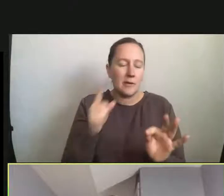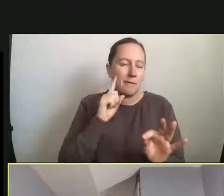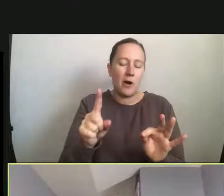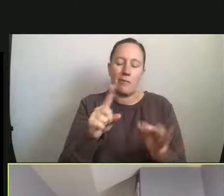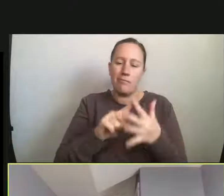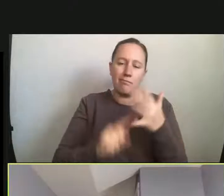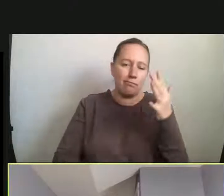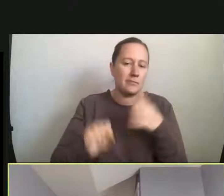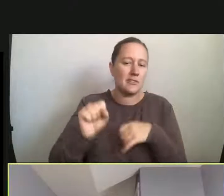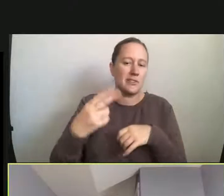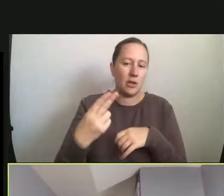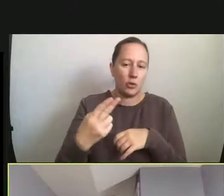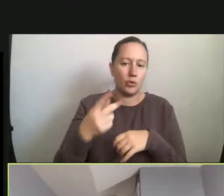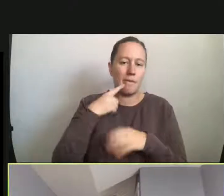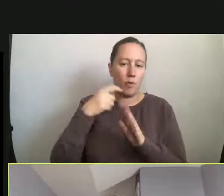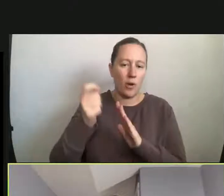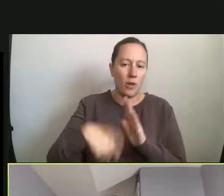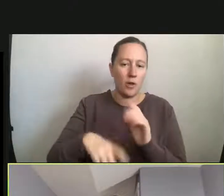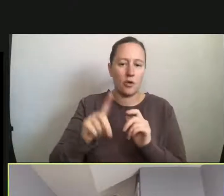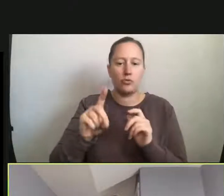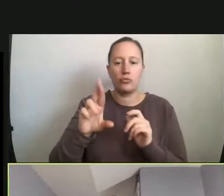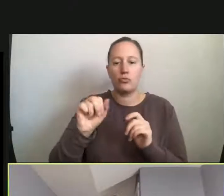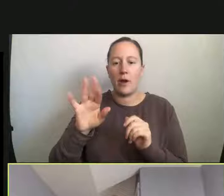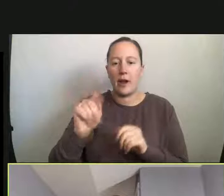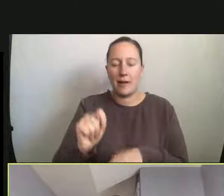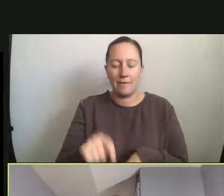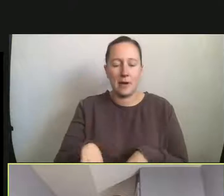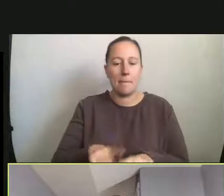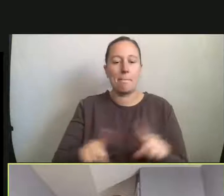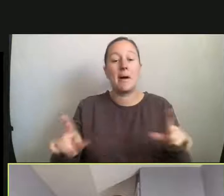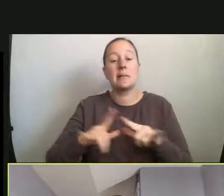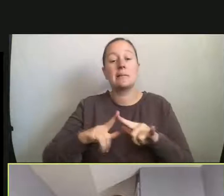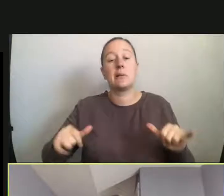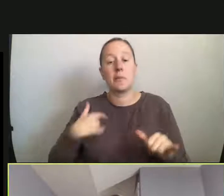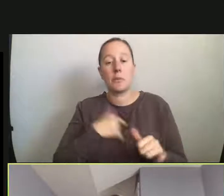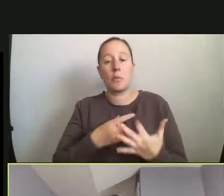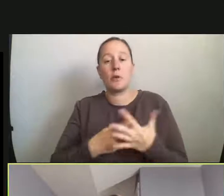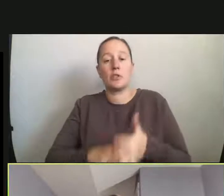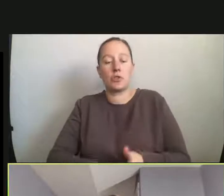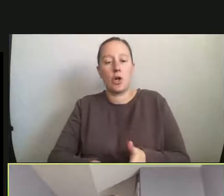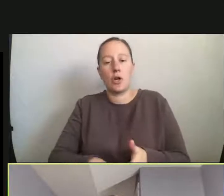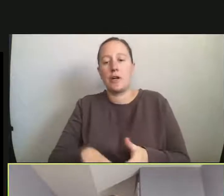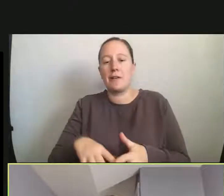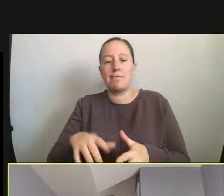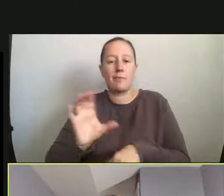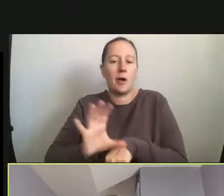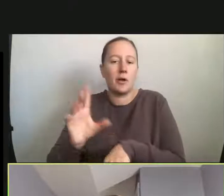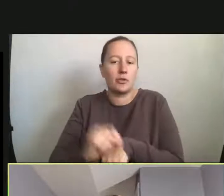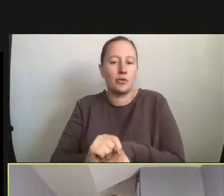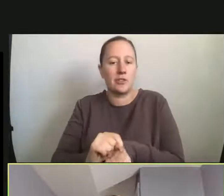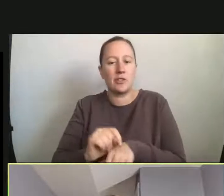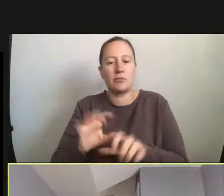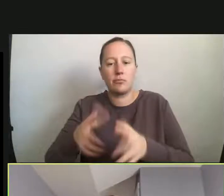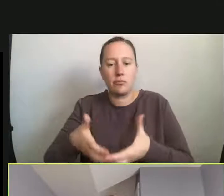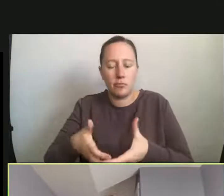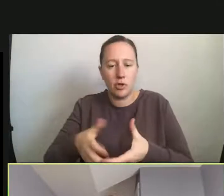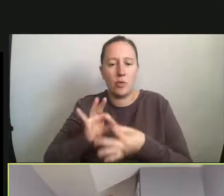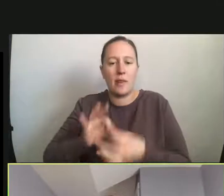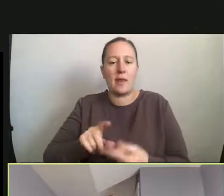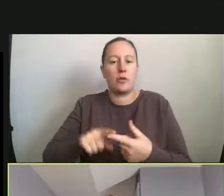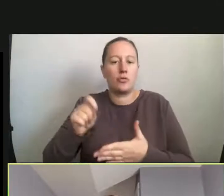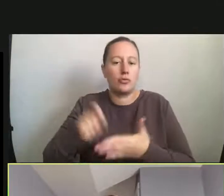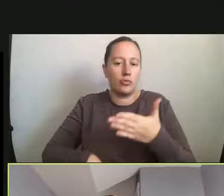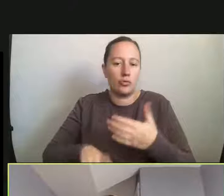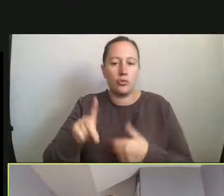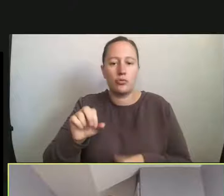draft policy. At the same time, we also started a formal tribal consultation specifically on the draft policy,